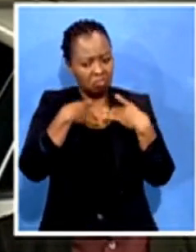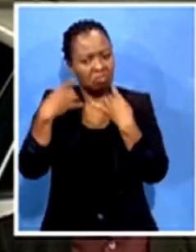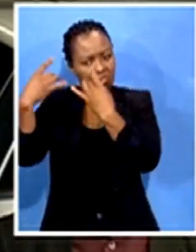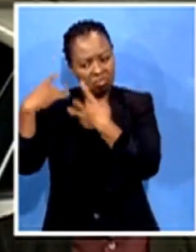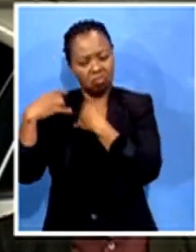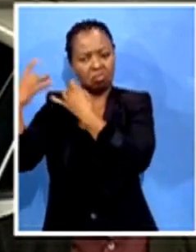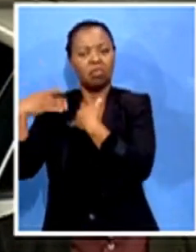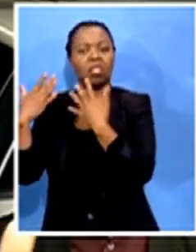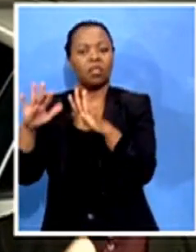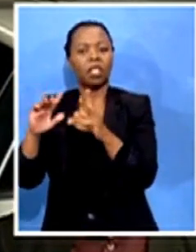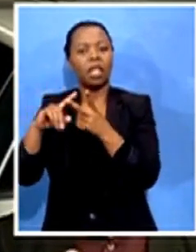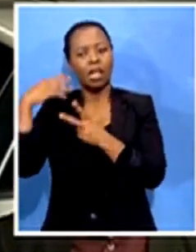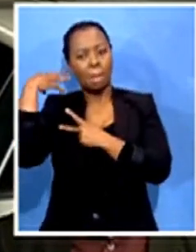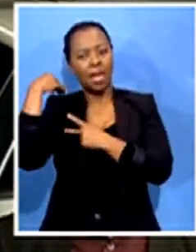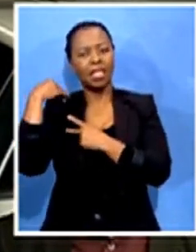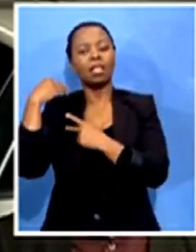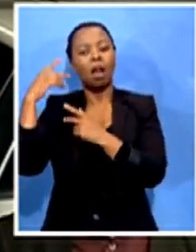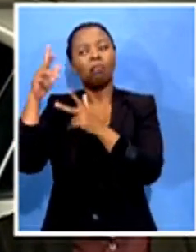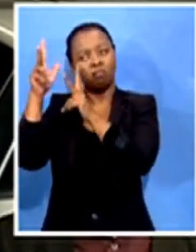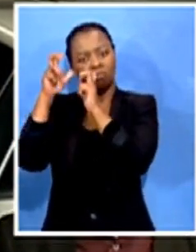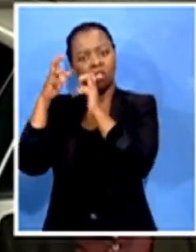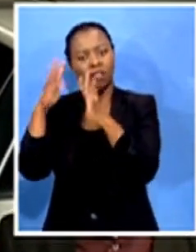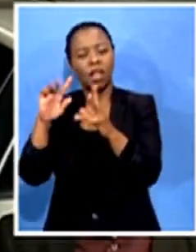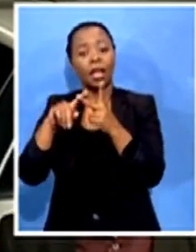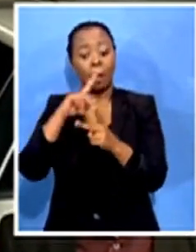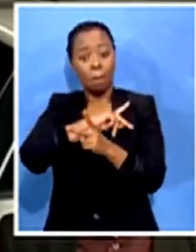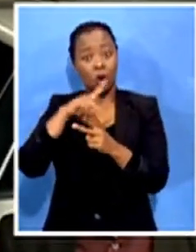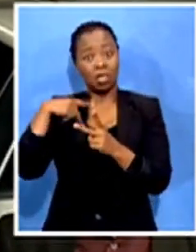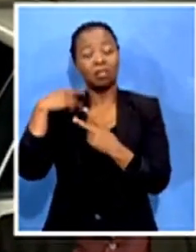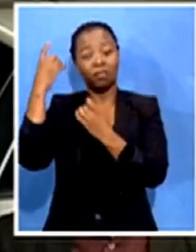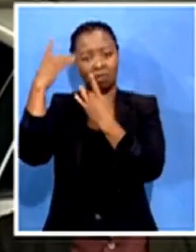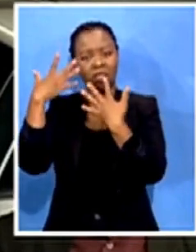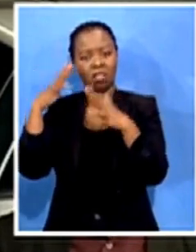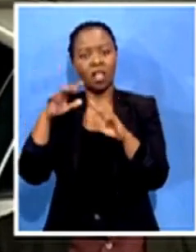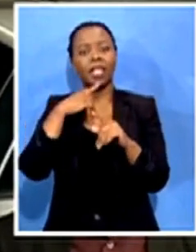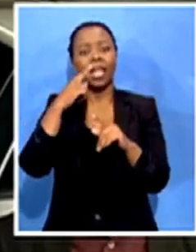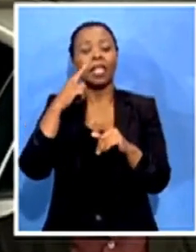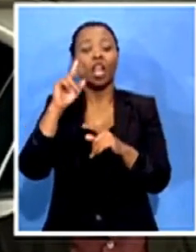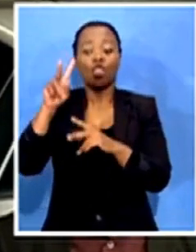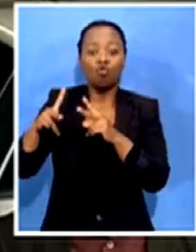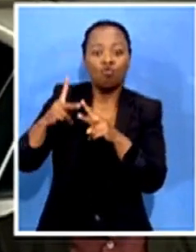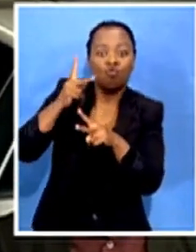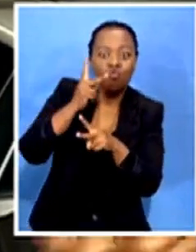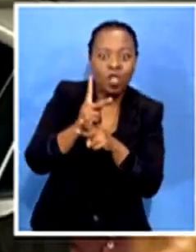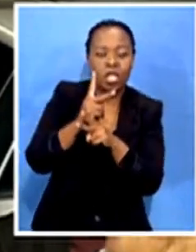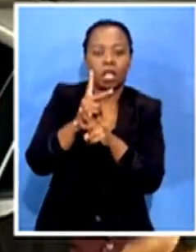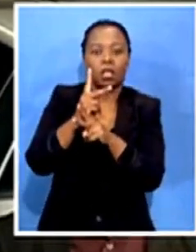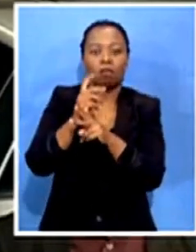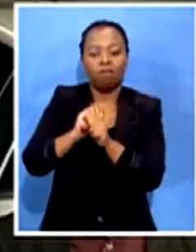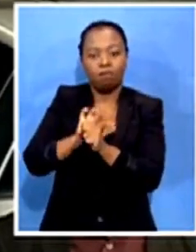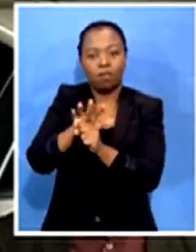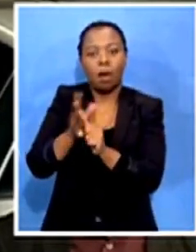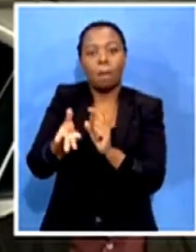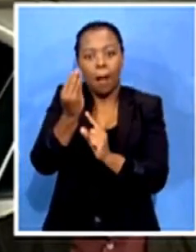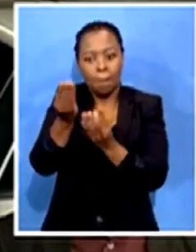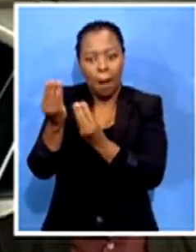president, that the second wave or the resurgence may be more than the first wave. That is something